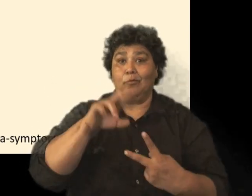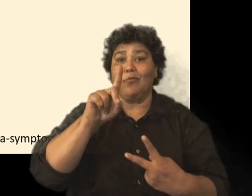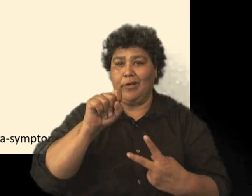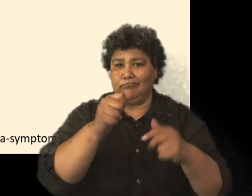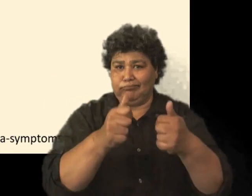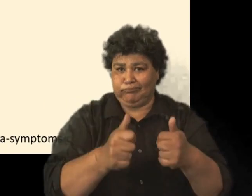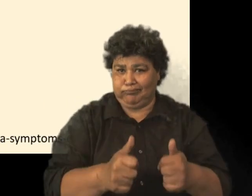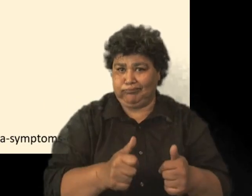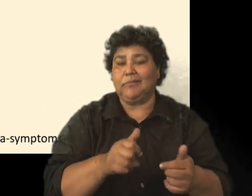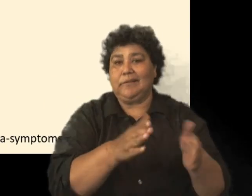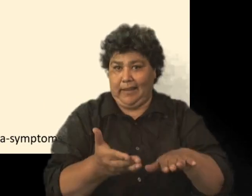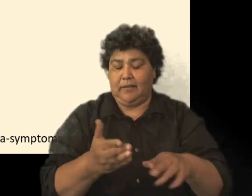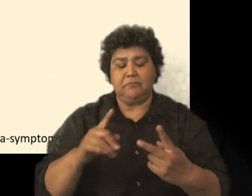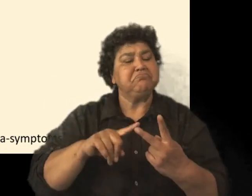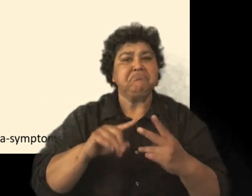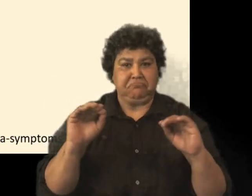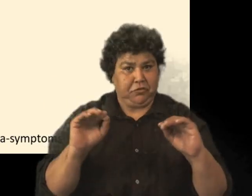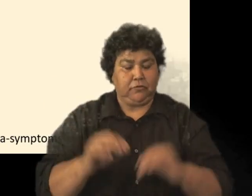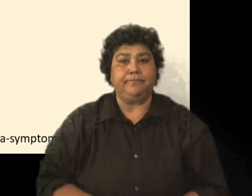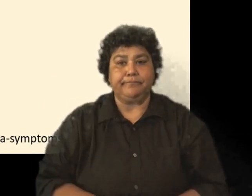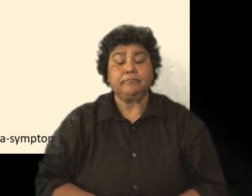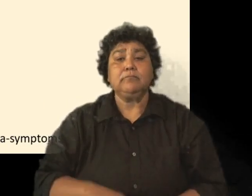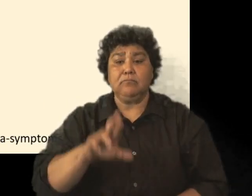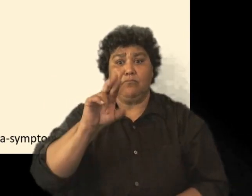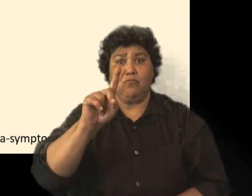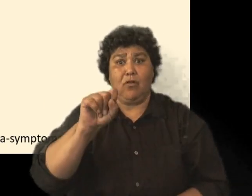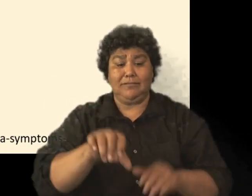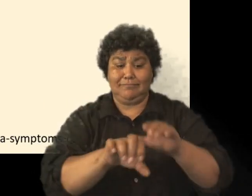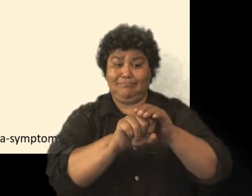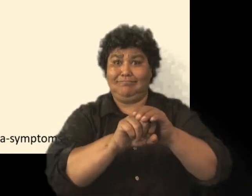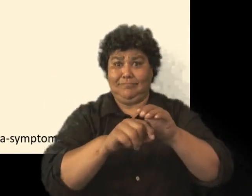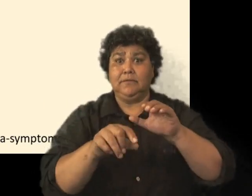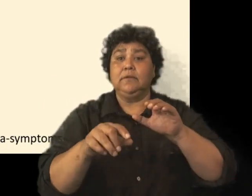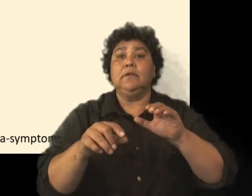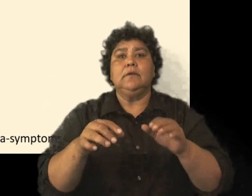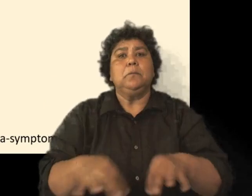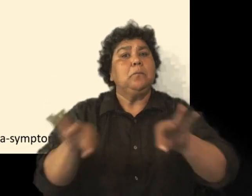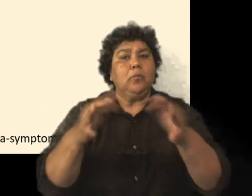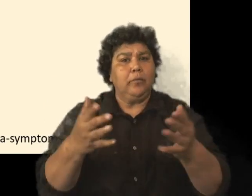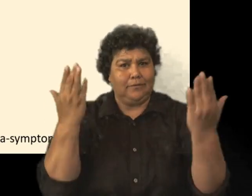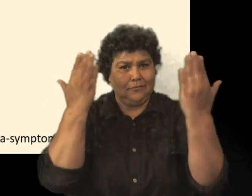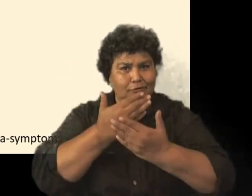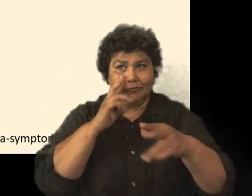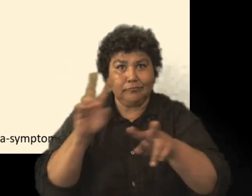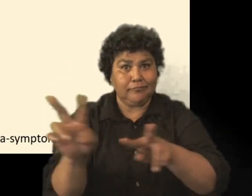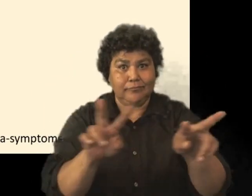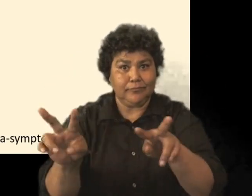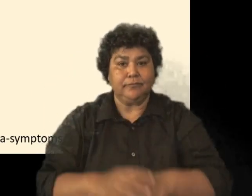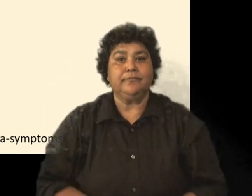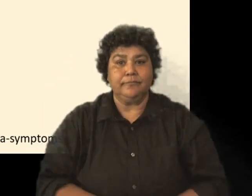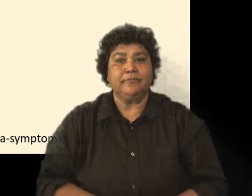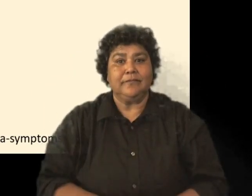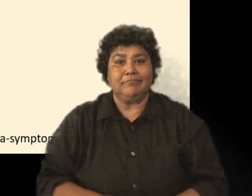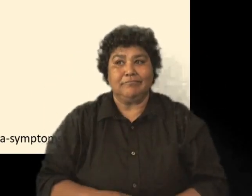vision, and their death makes it difficult to function in low light environments. But there is little problem in good lighting